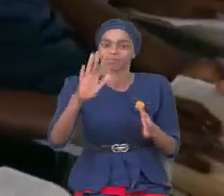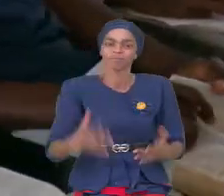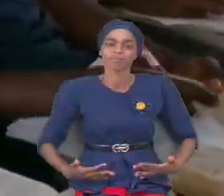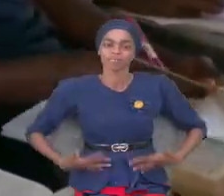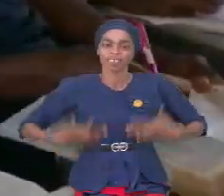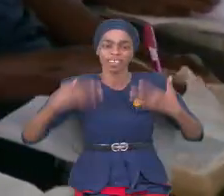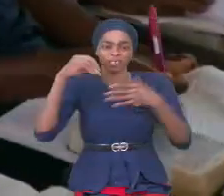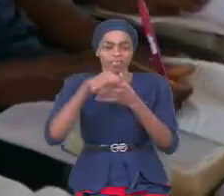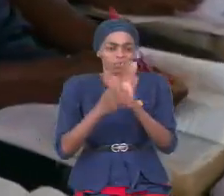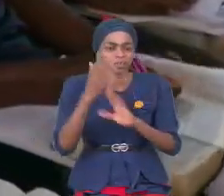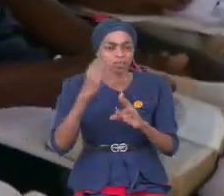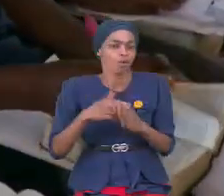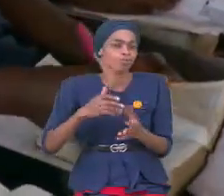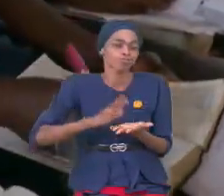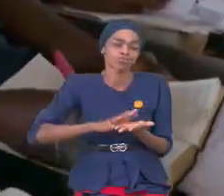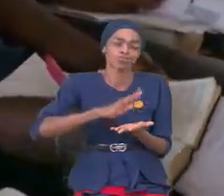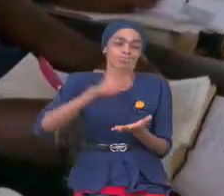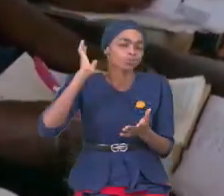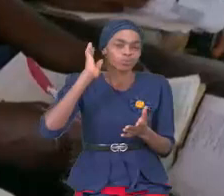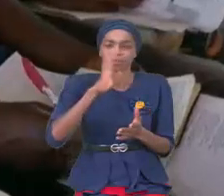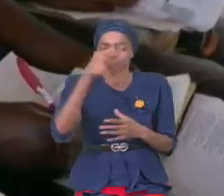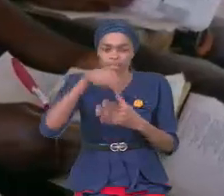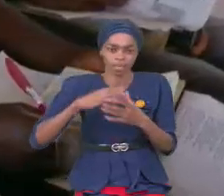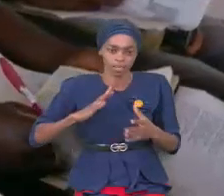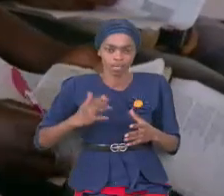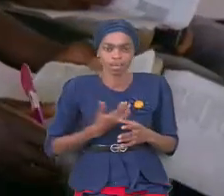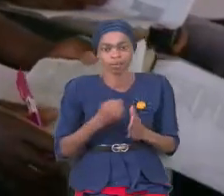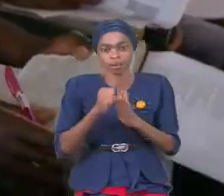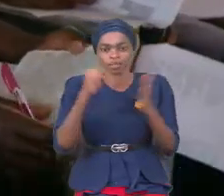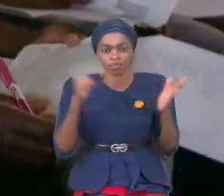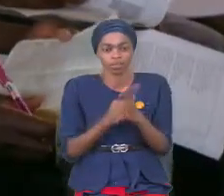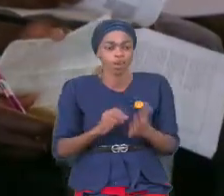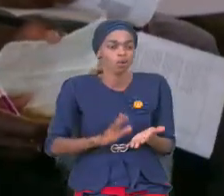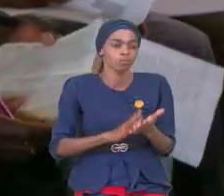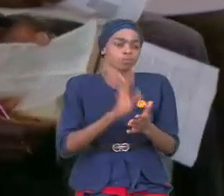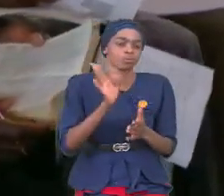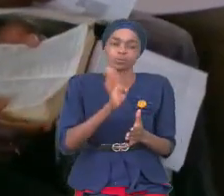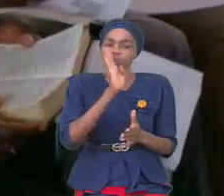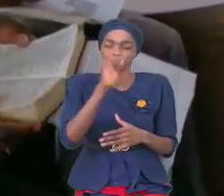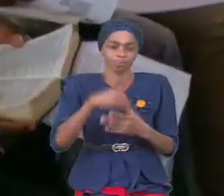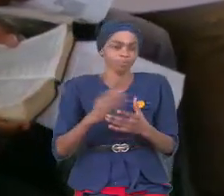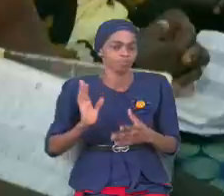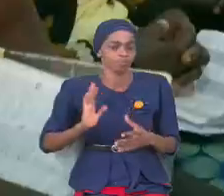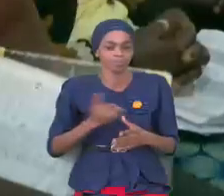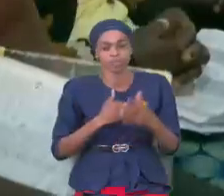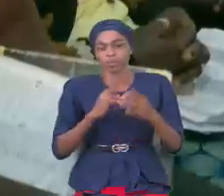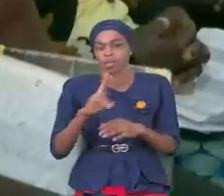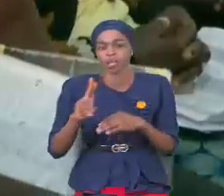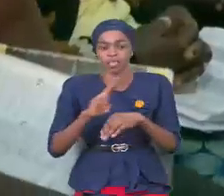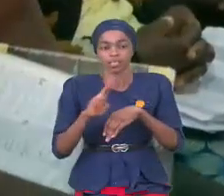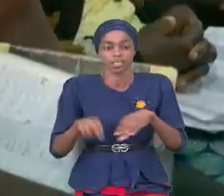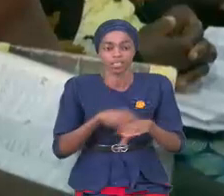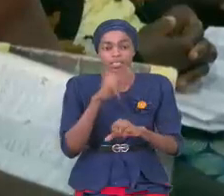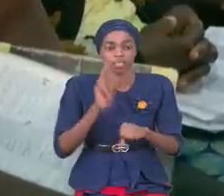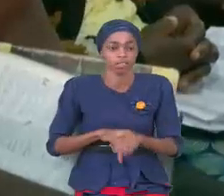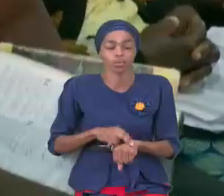will dwell on our nation and all the nations of the world as we go on to proclaim the might of God. Look